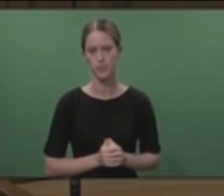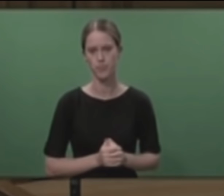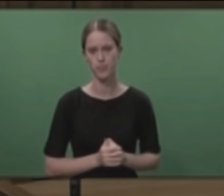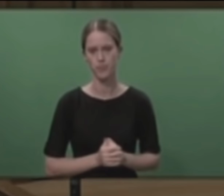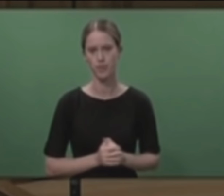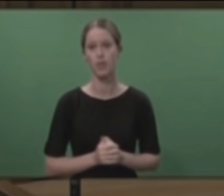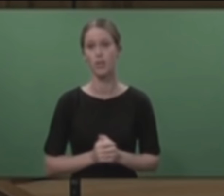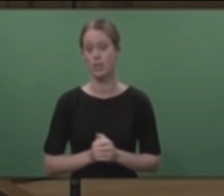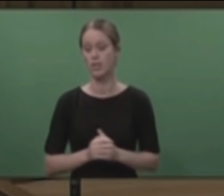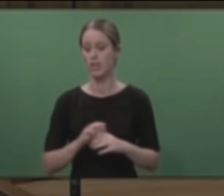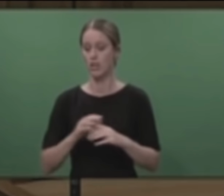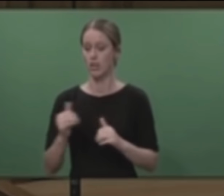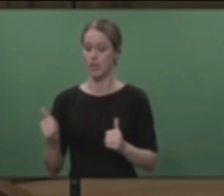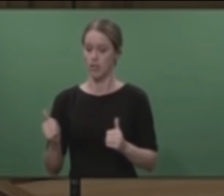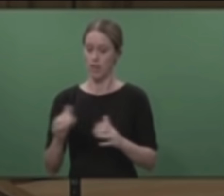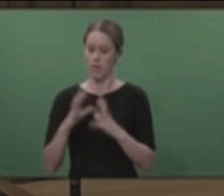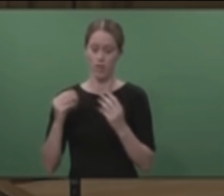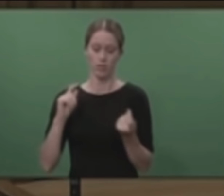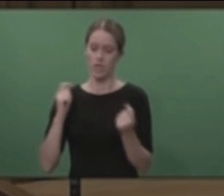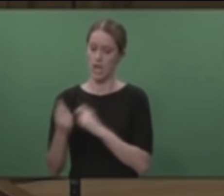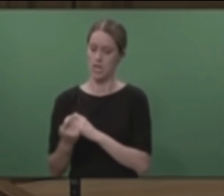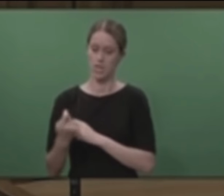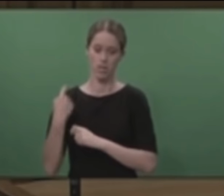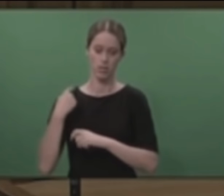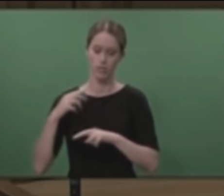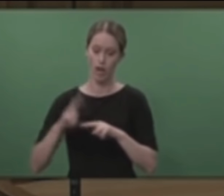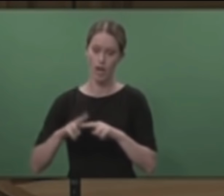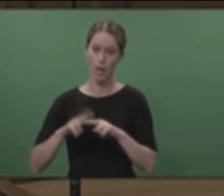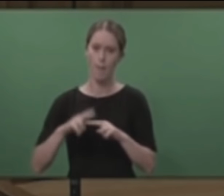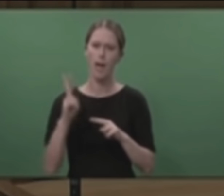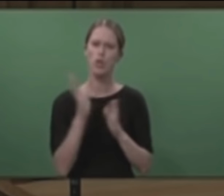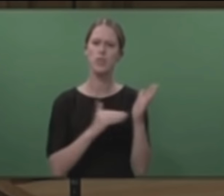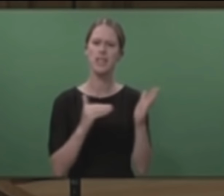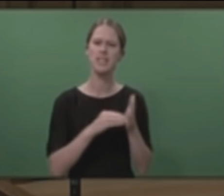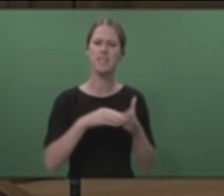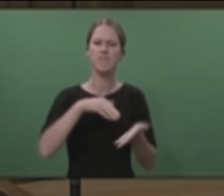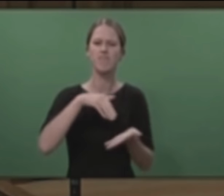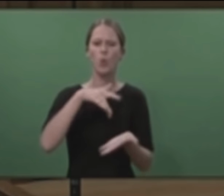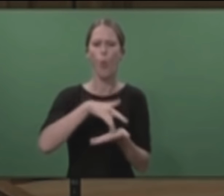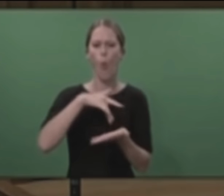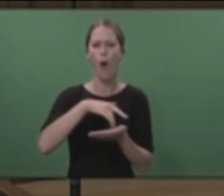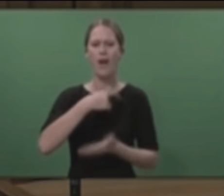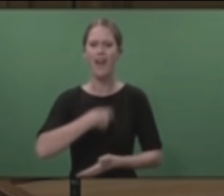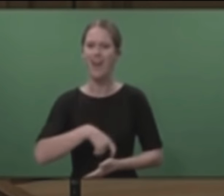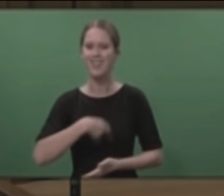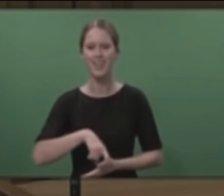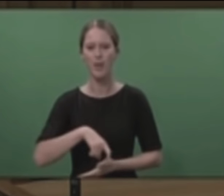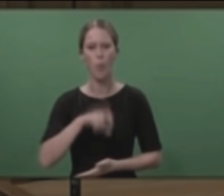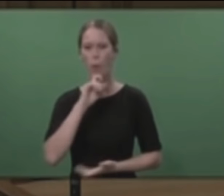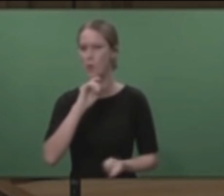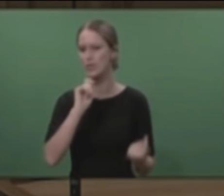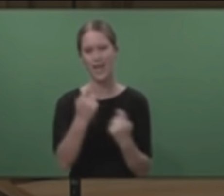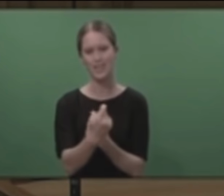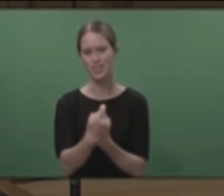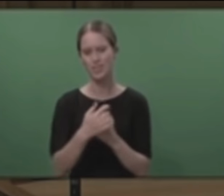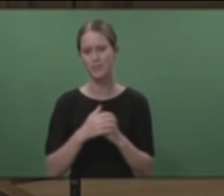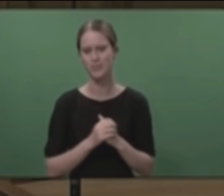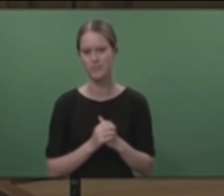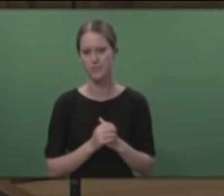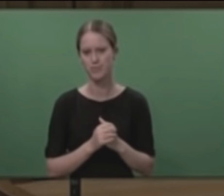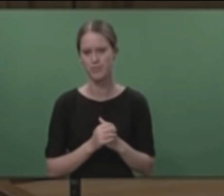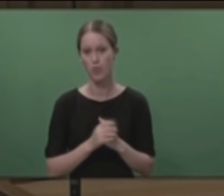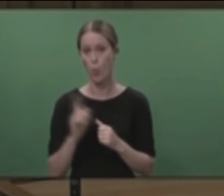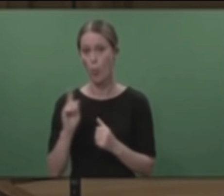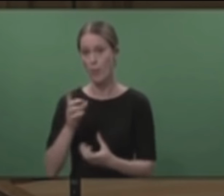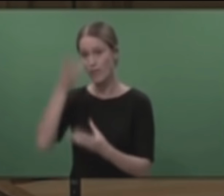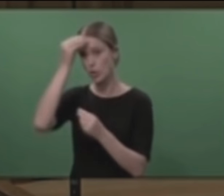may have changed on March 15, New Zealand's essential character has not and will not. One lesson that we've learned